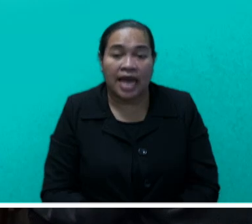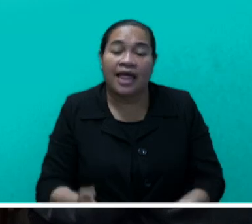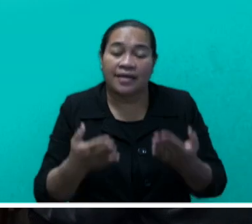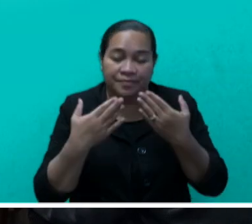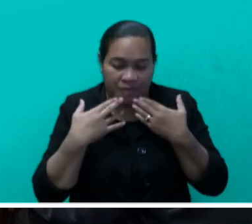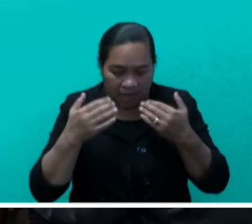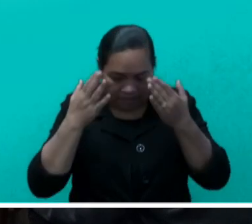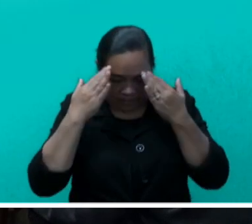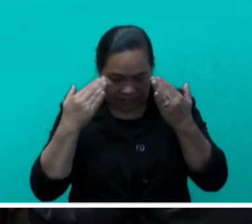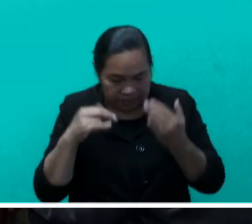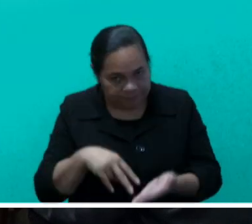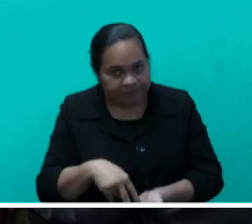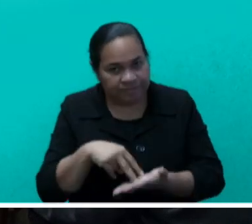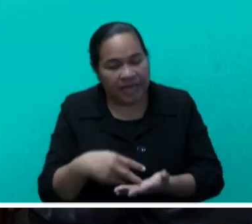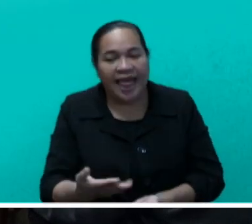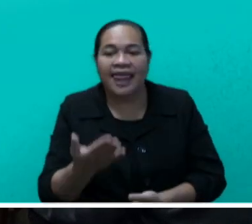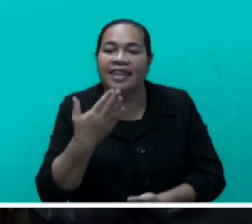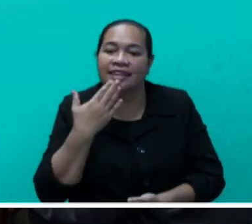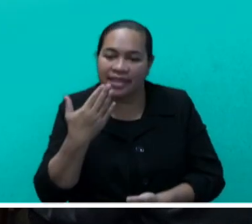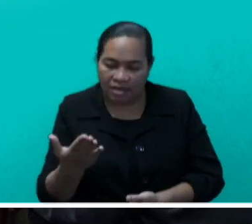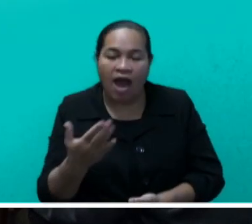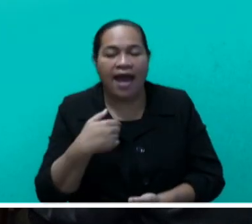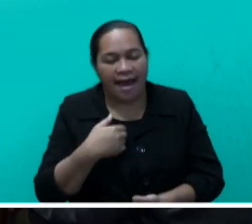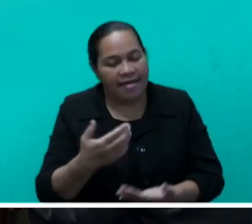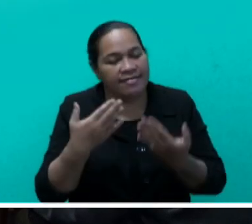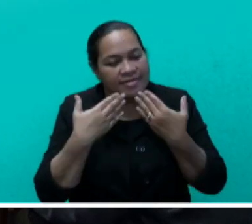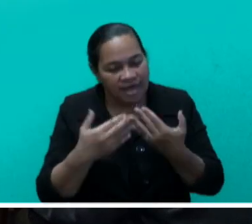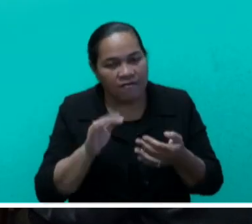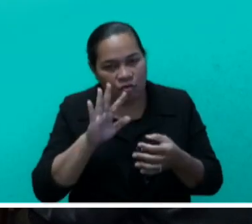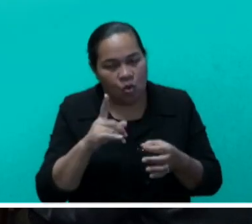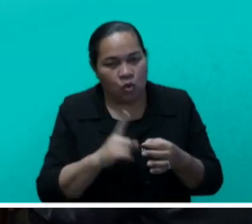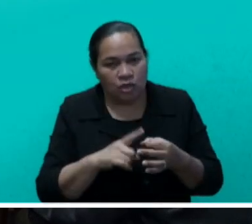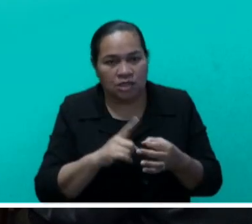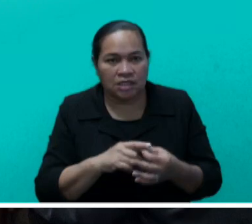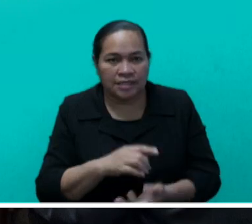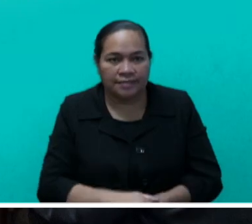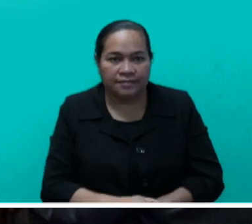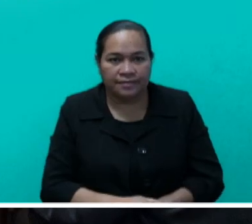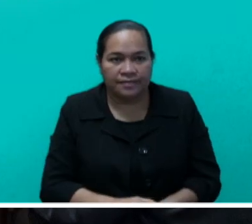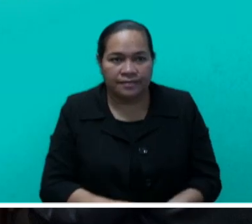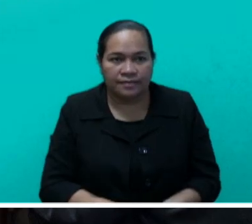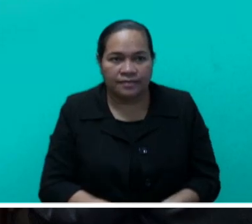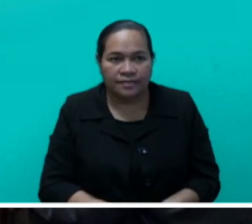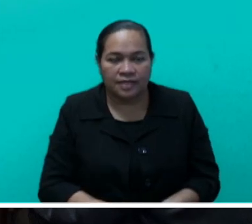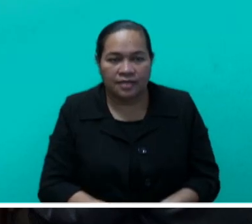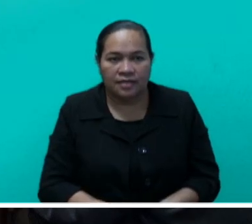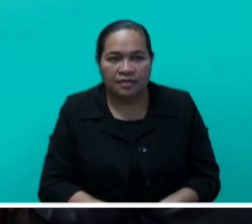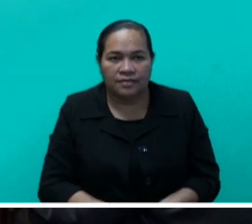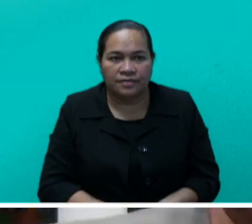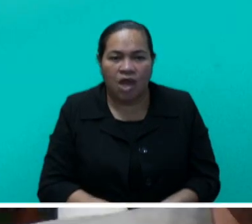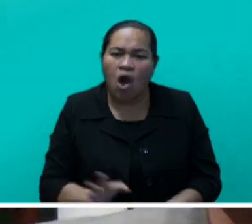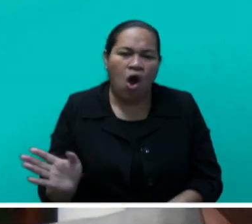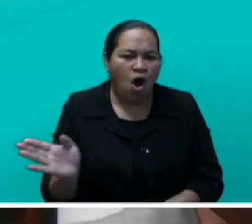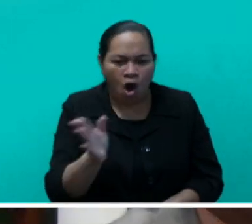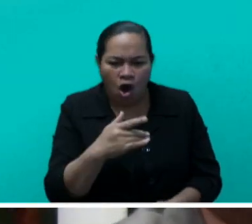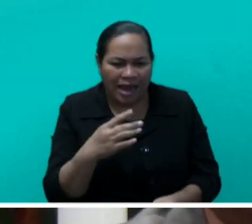Thank you, Mr. Speaker, sir, and I thank the honourable member for the question. Mr. Speaker, sir, all